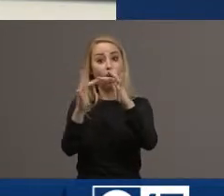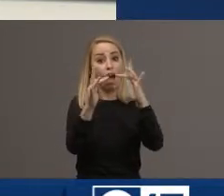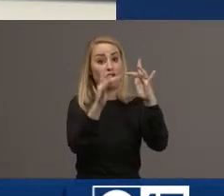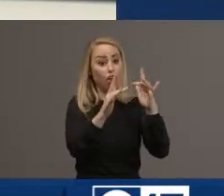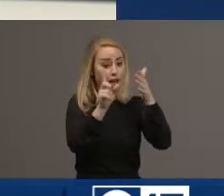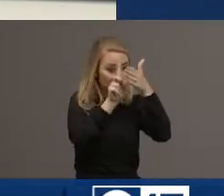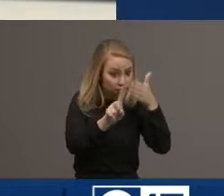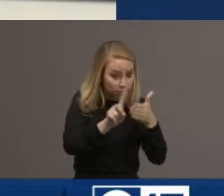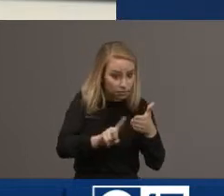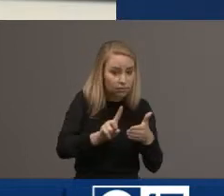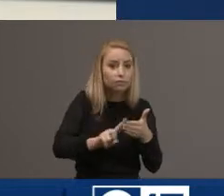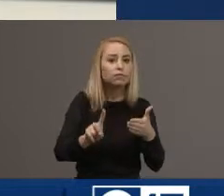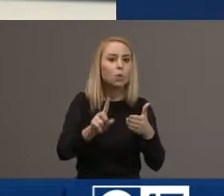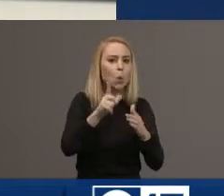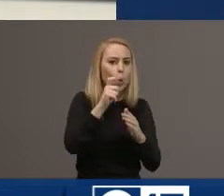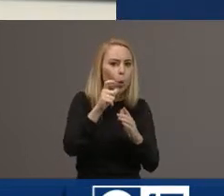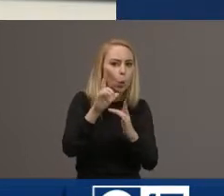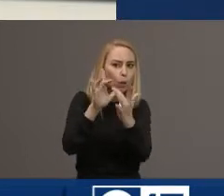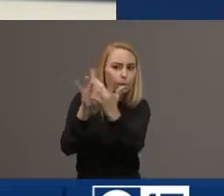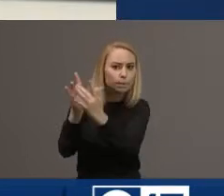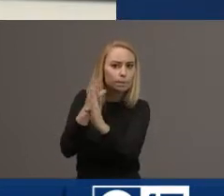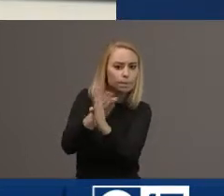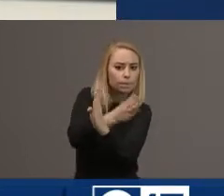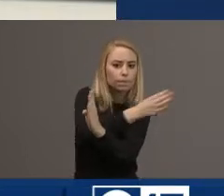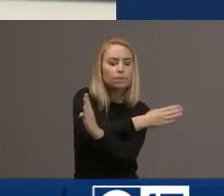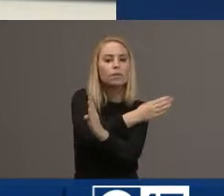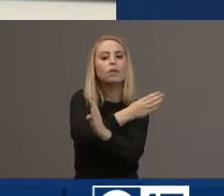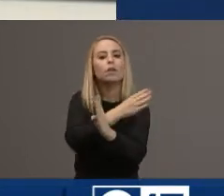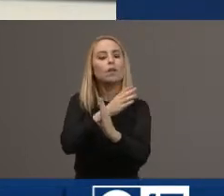it now in a surge capacity when you